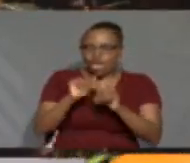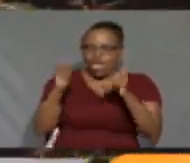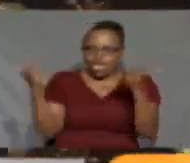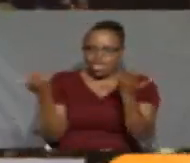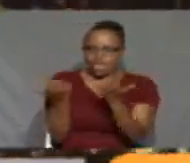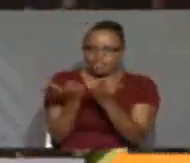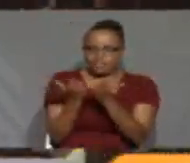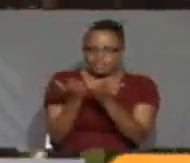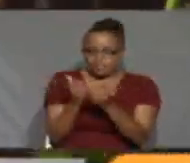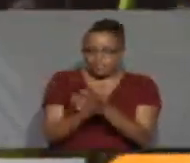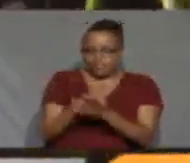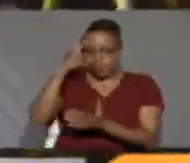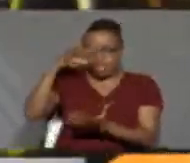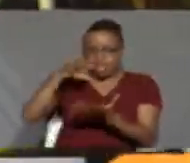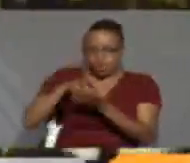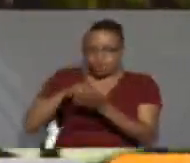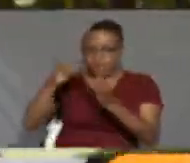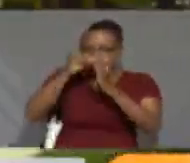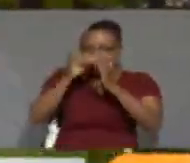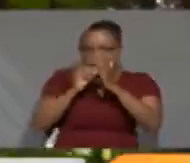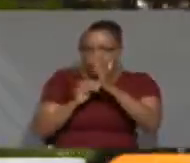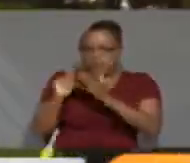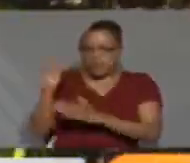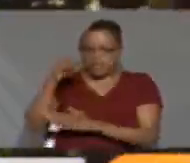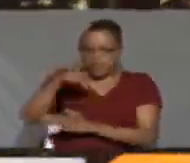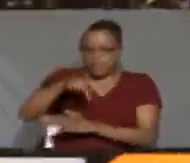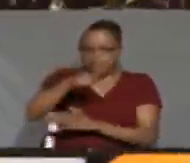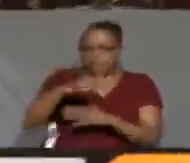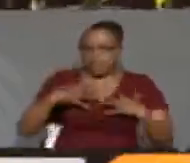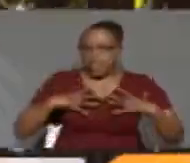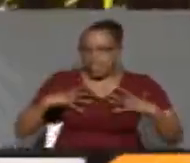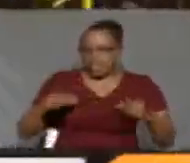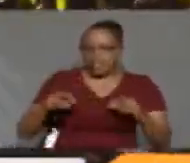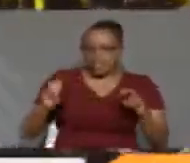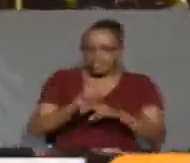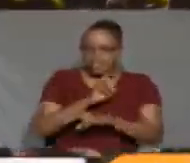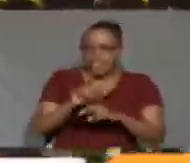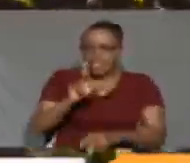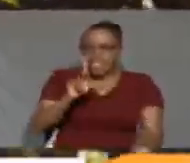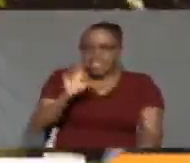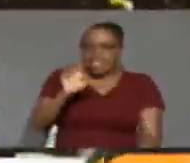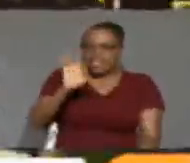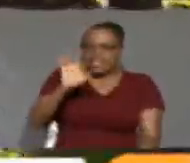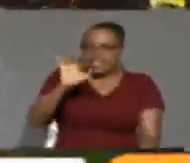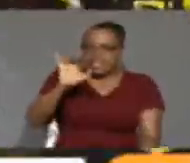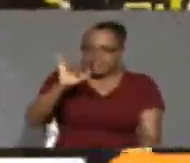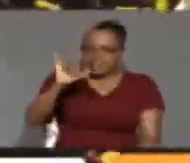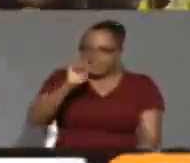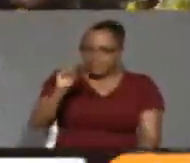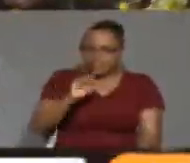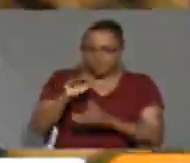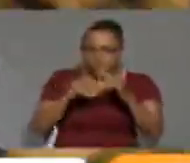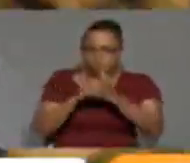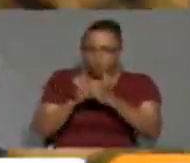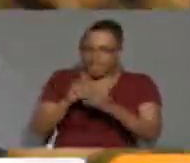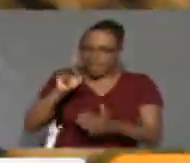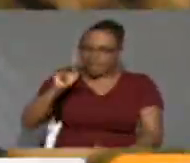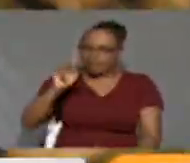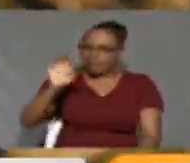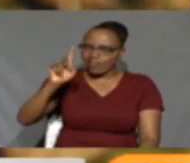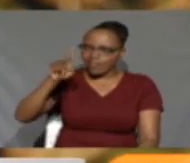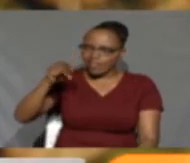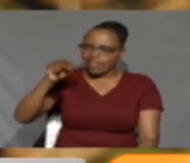They adhere to the conditions laid down by Kenya Plant Health Inspectorate Service KEPHIS on cultivation of the crop.